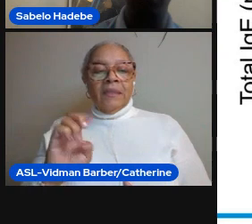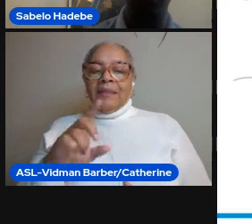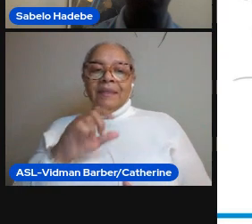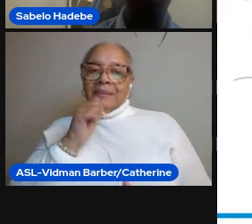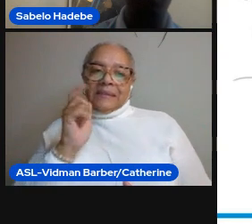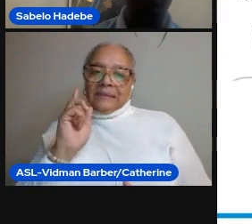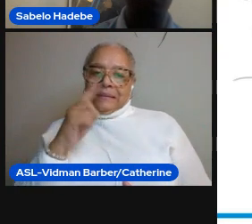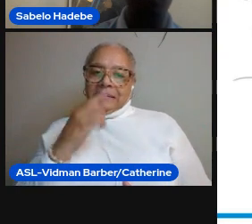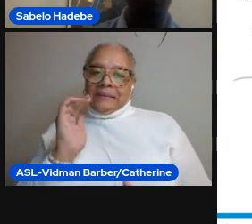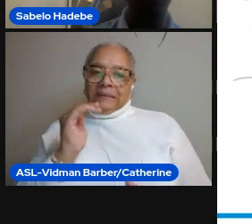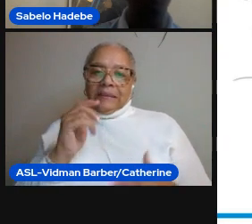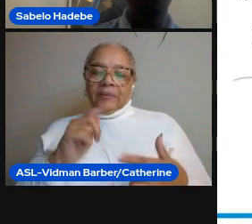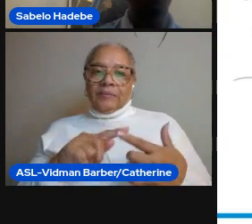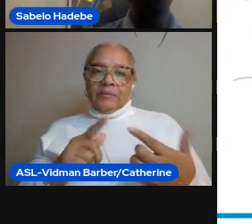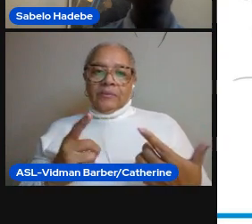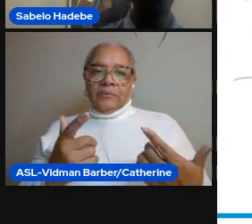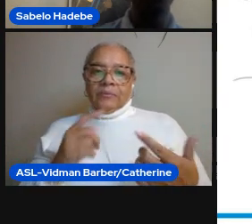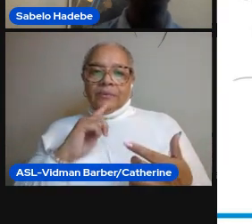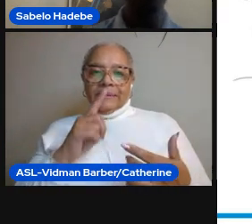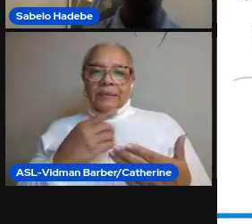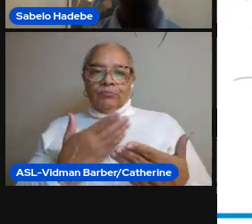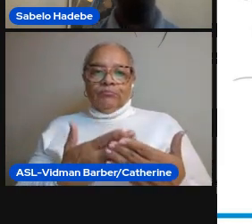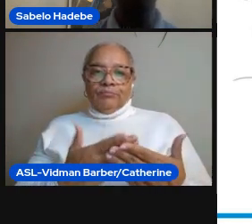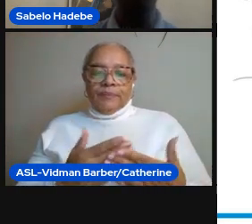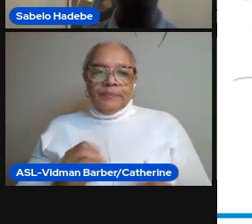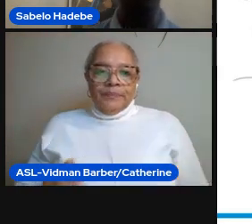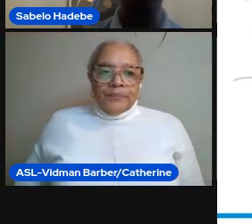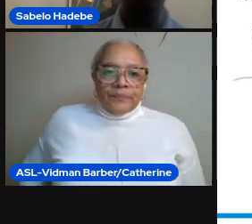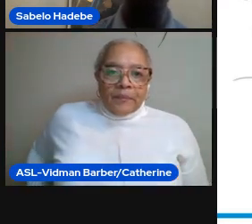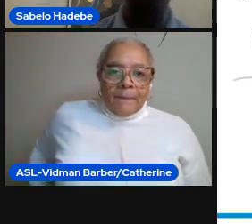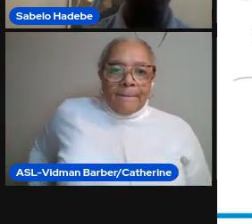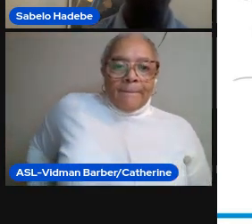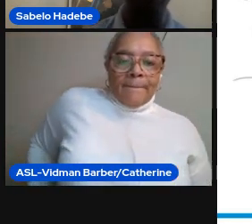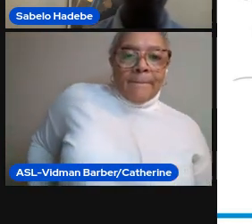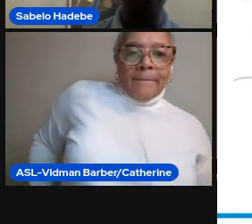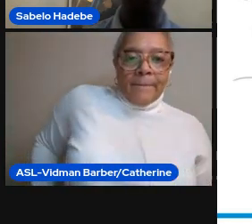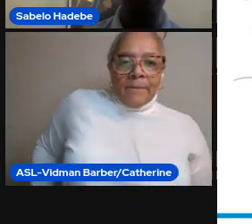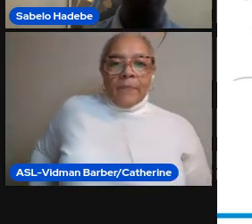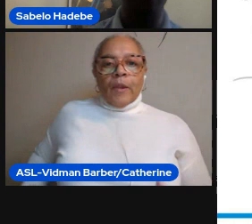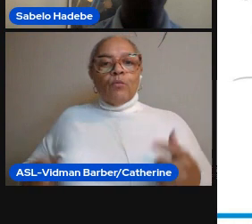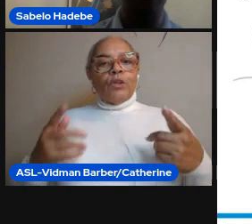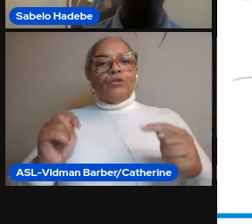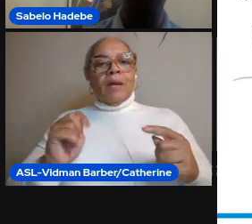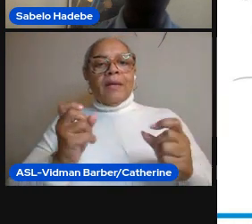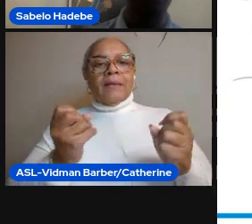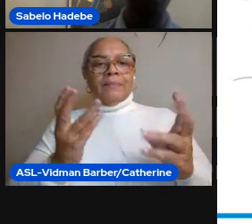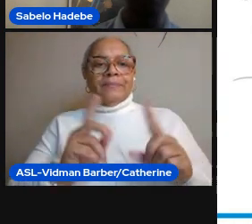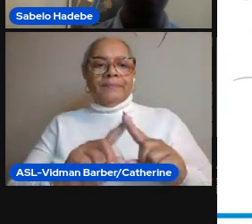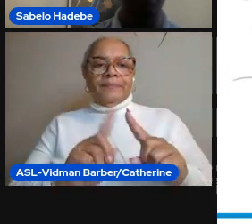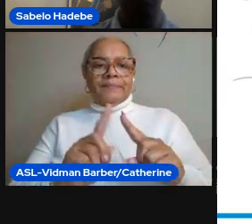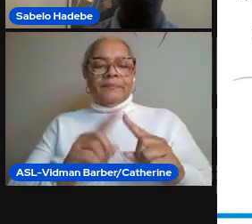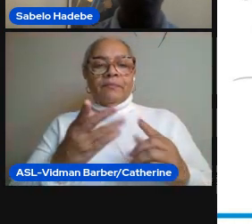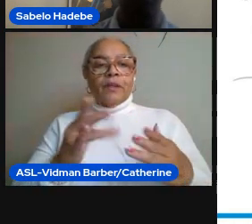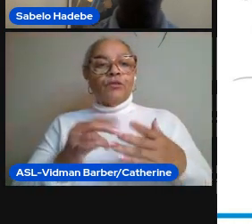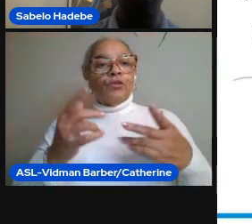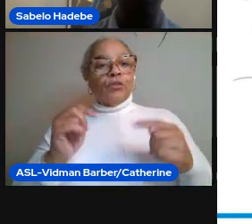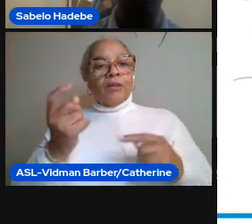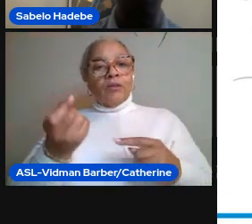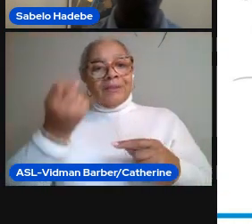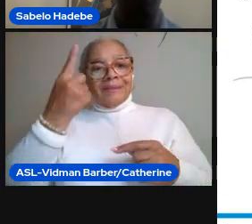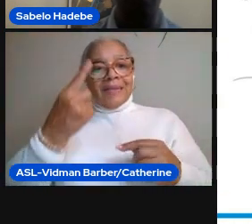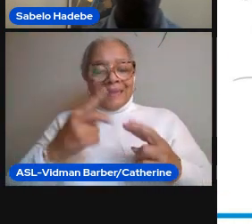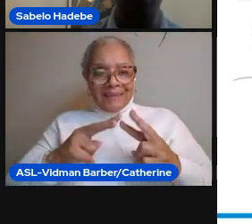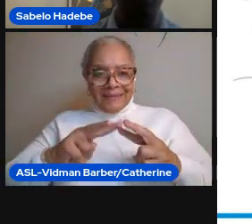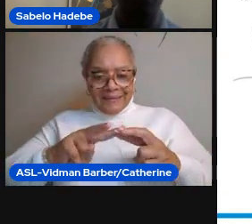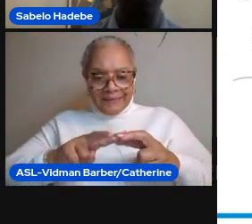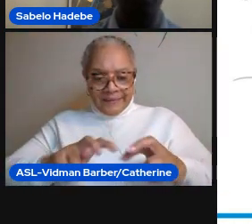follow suit. So we tried many different things to try and understand and to also dissect,